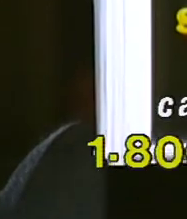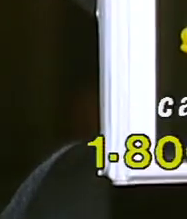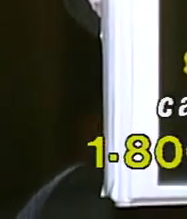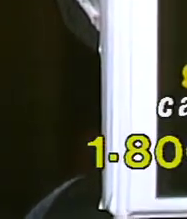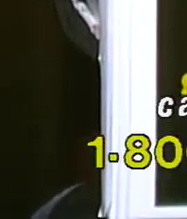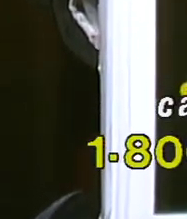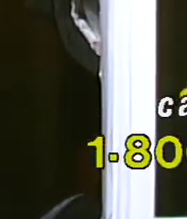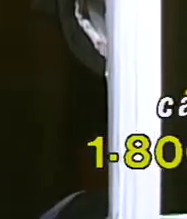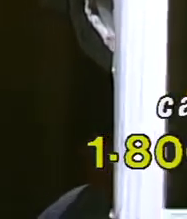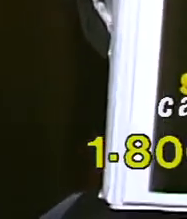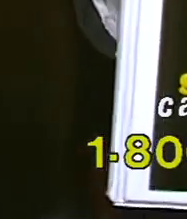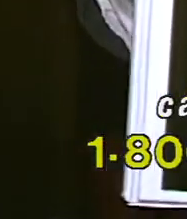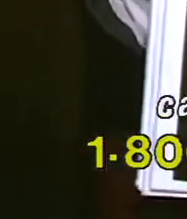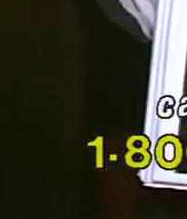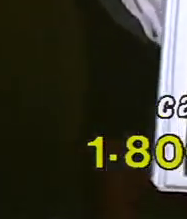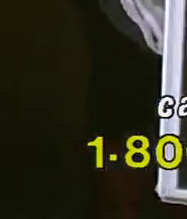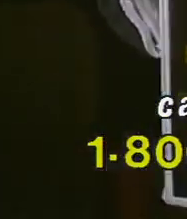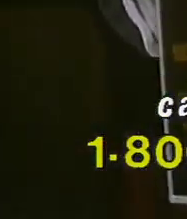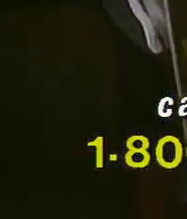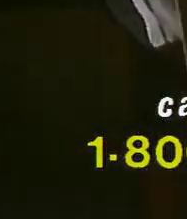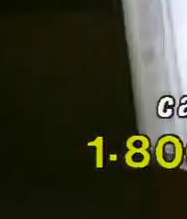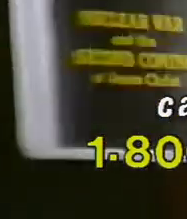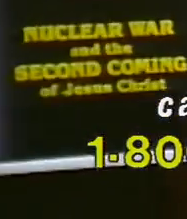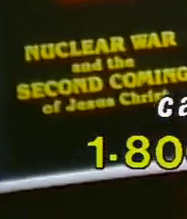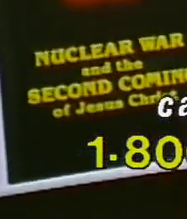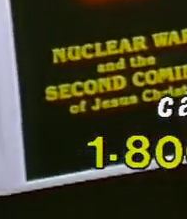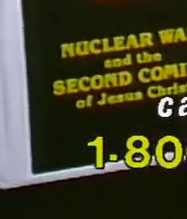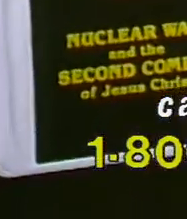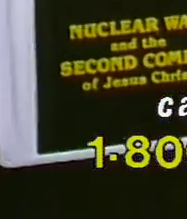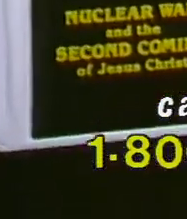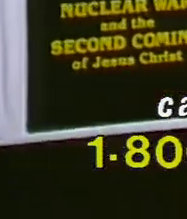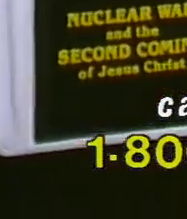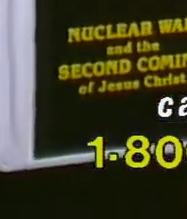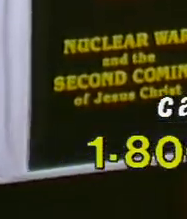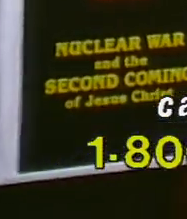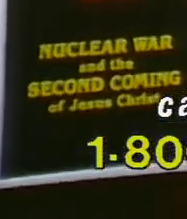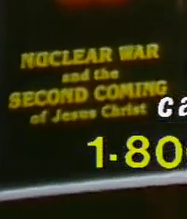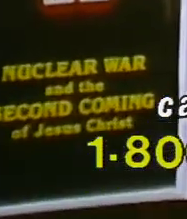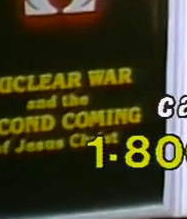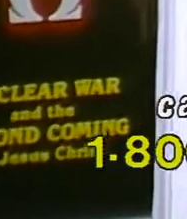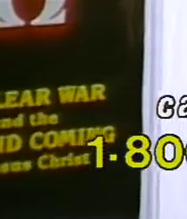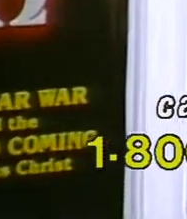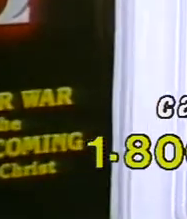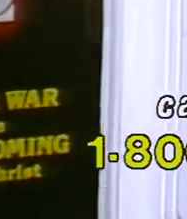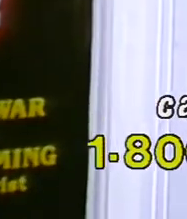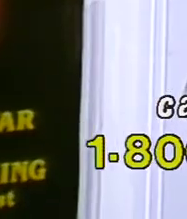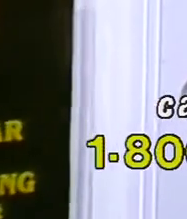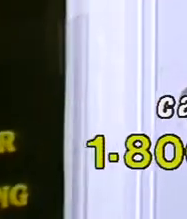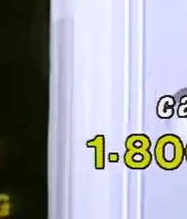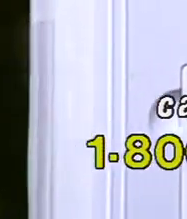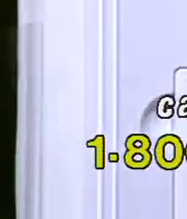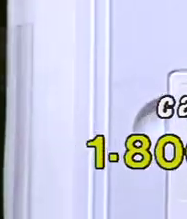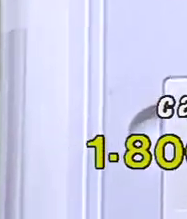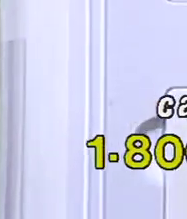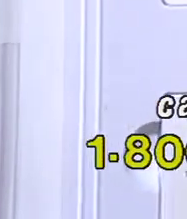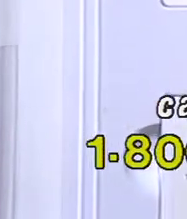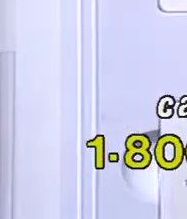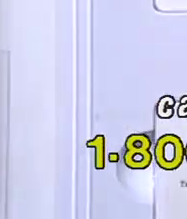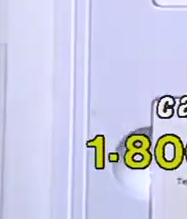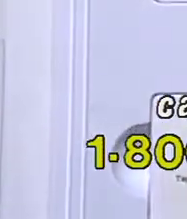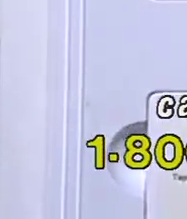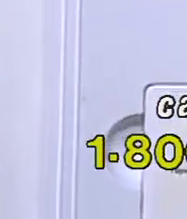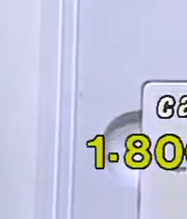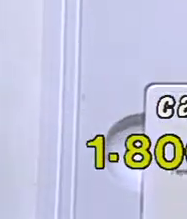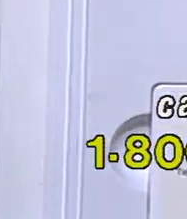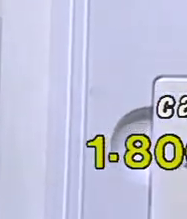Christ. Inside are 2 of my messages on cassette tapes entitled Nuclear War